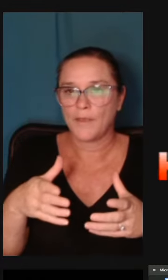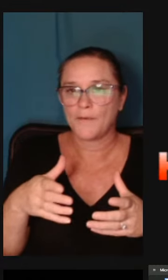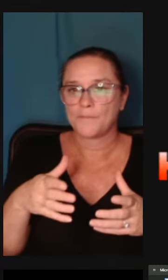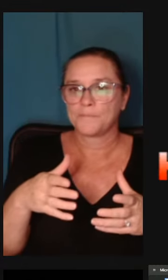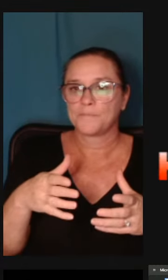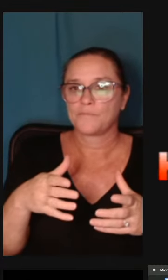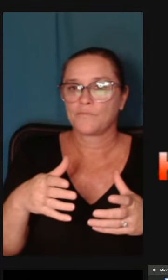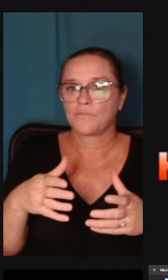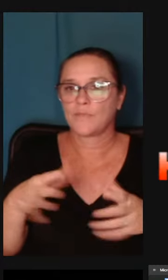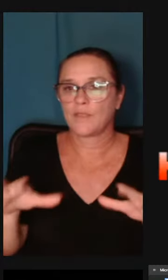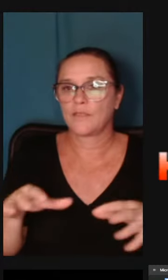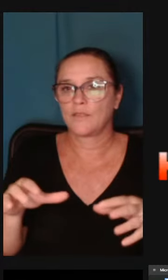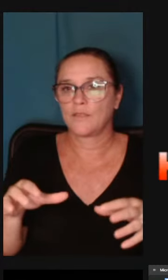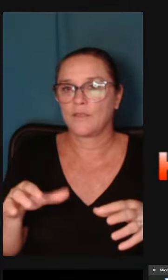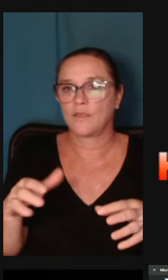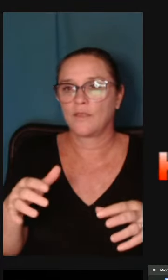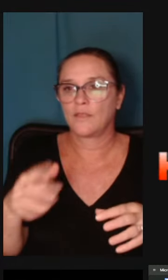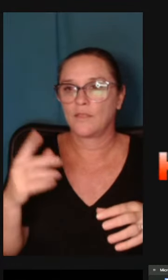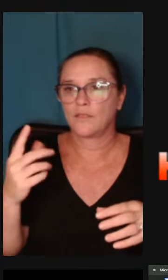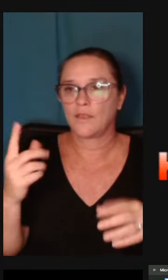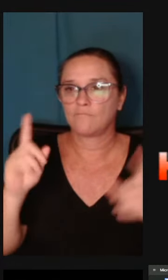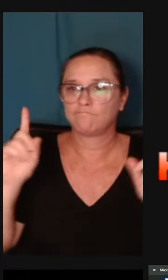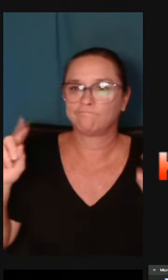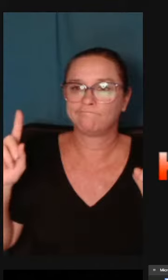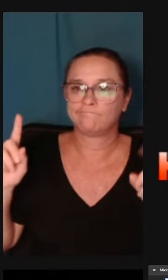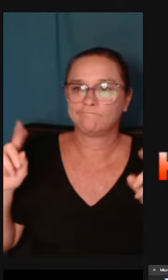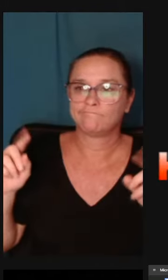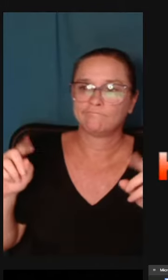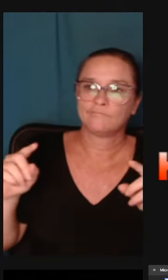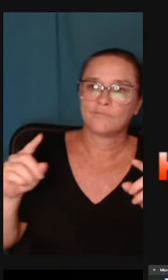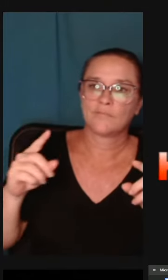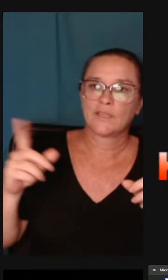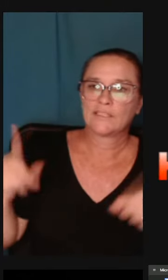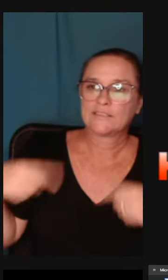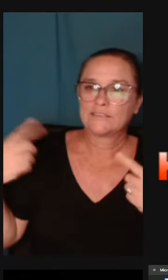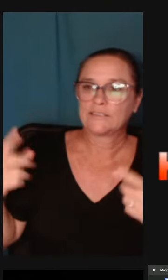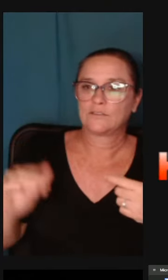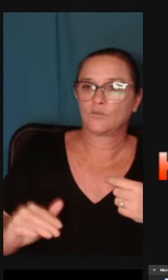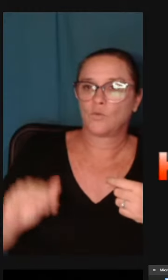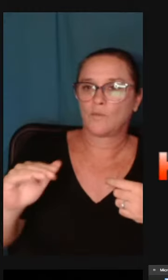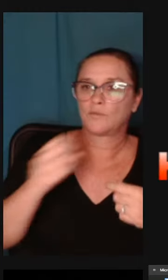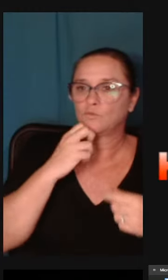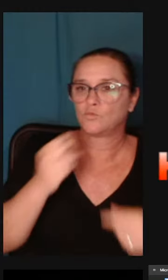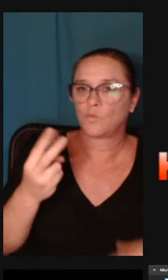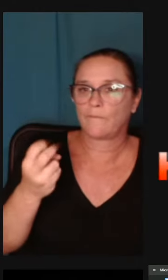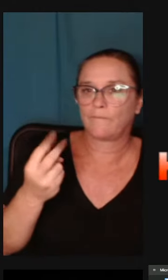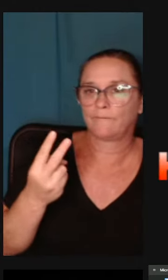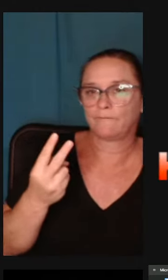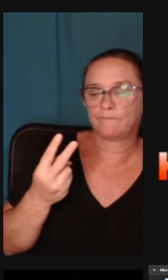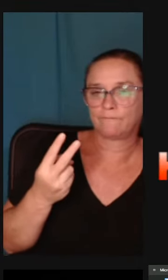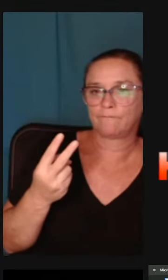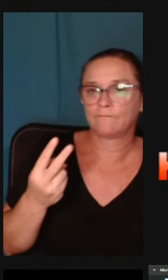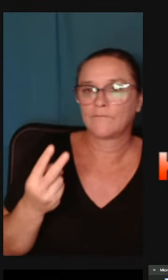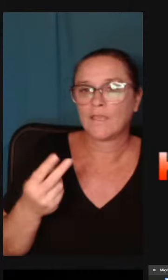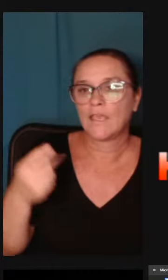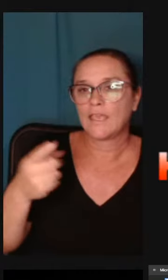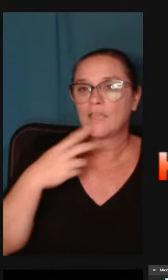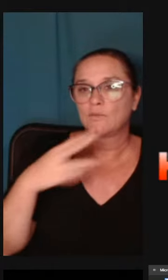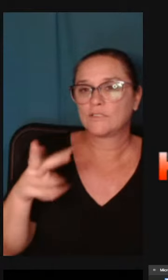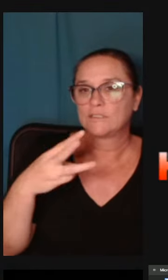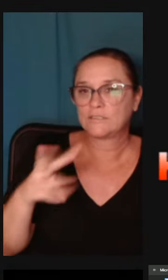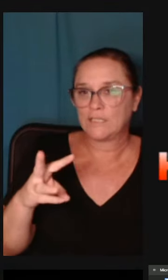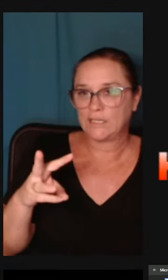had spent Thanksgiving weekends at Halape ever since he was 12, at least Mike was. So Mike was 16 years